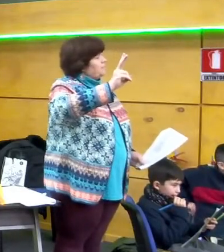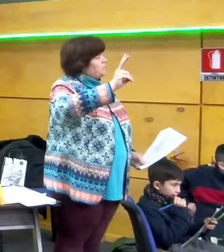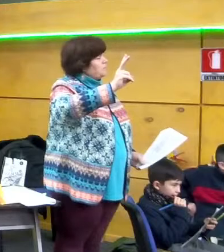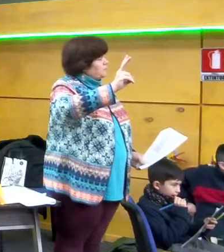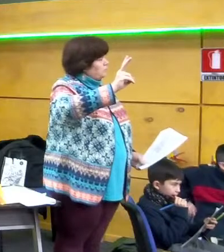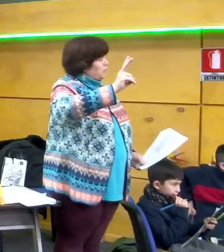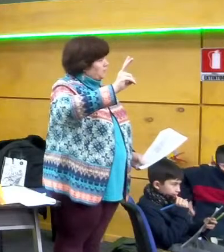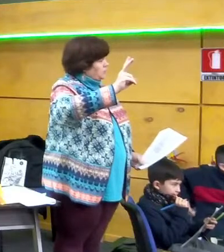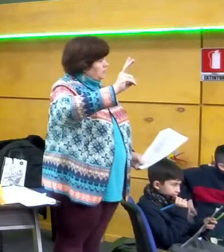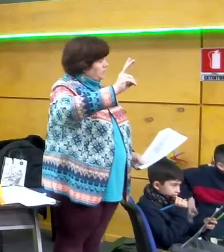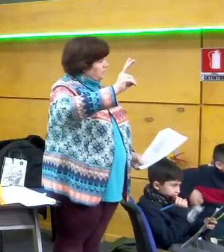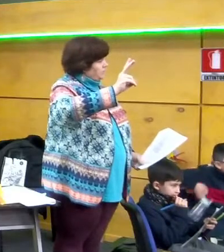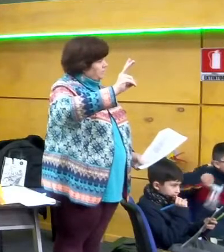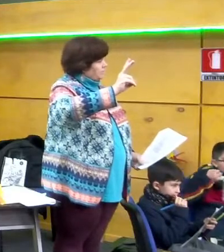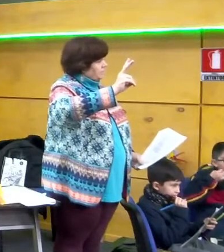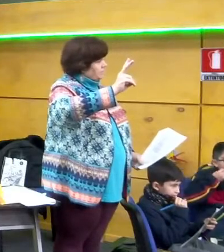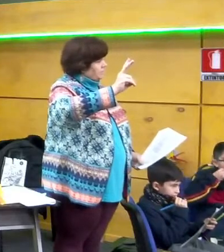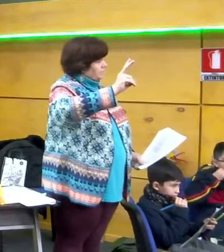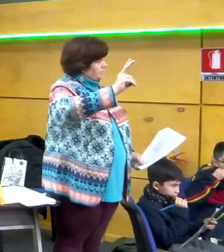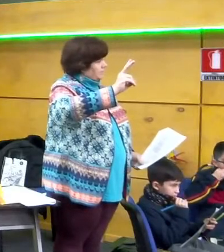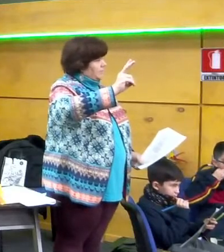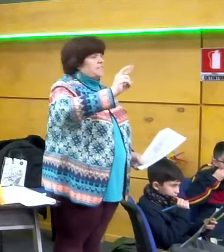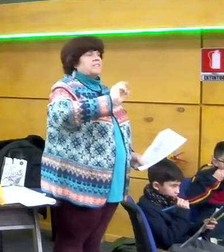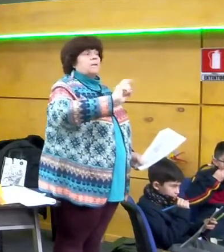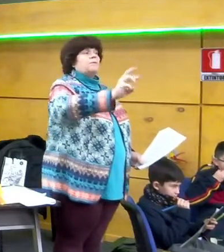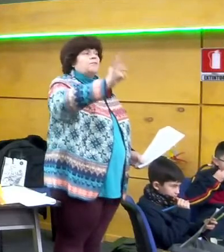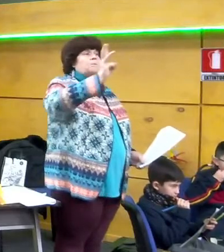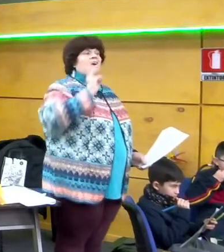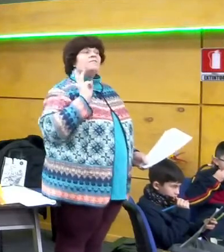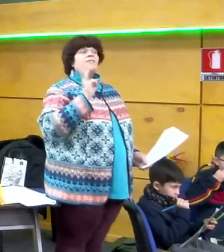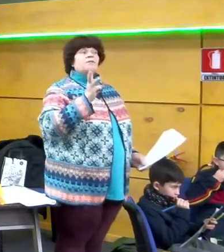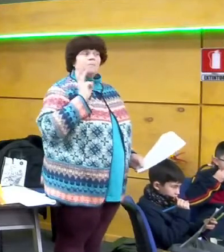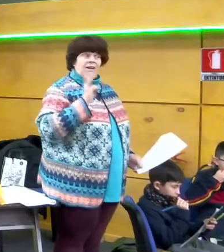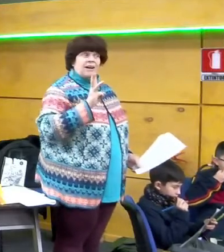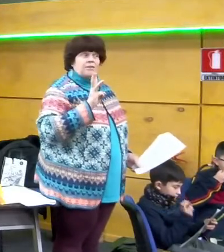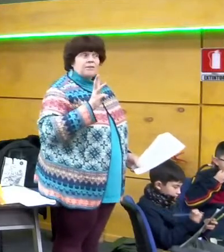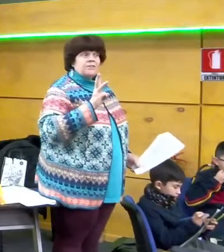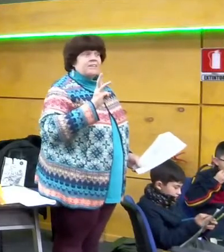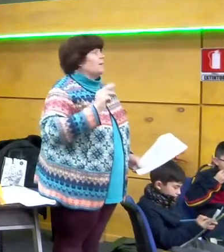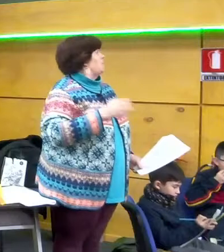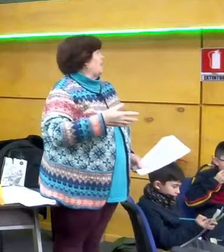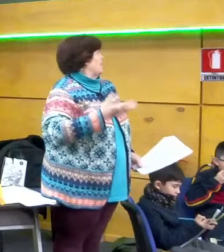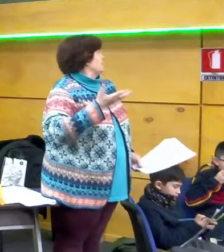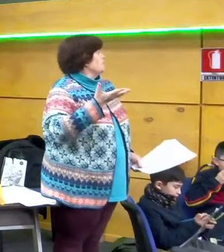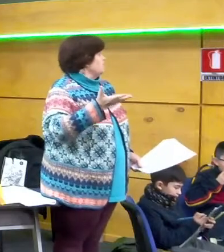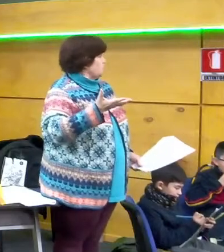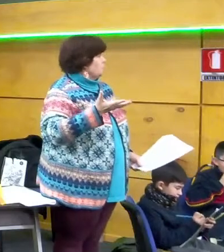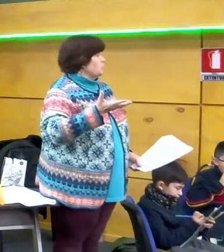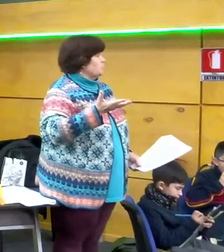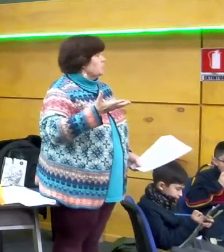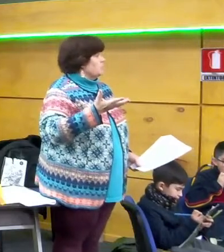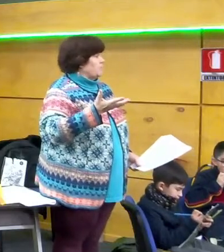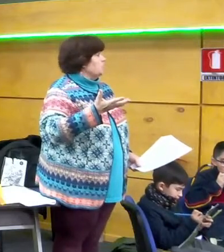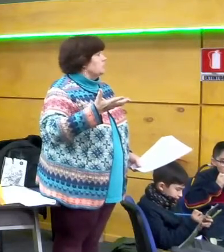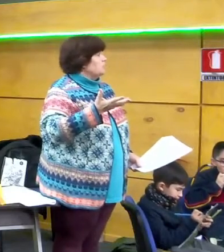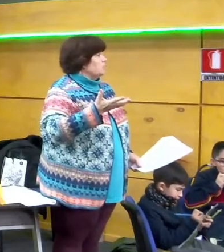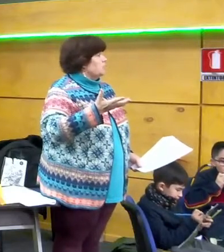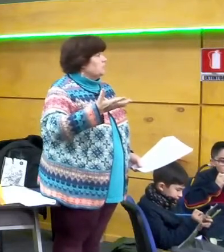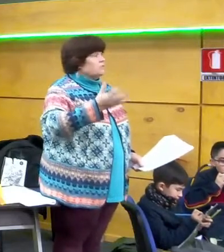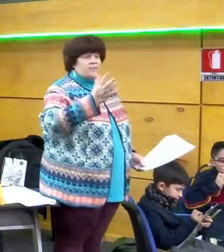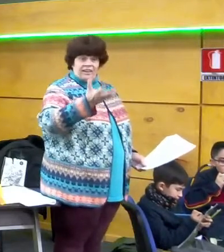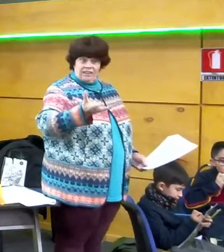when to give some expression. Some of you might have even been on a third time to add some gestures,